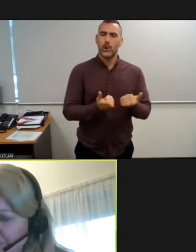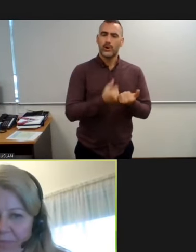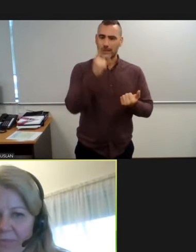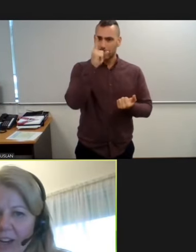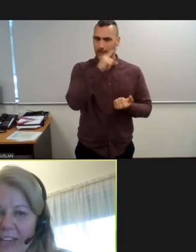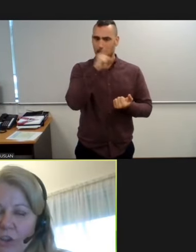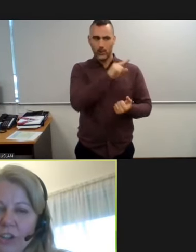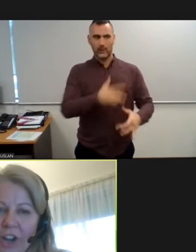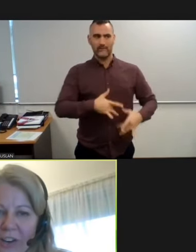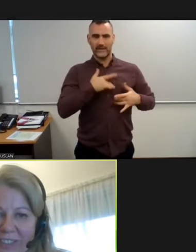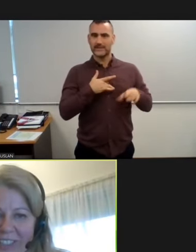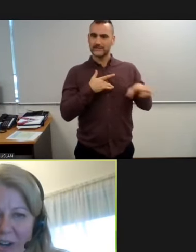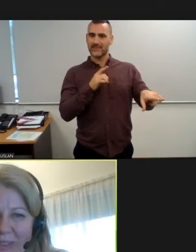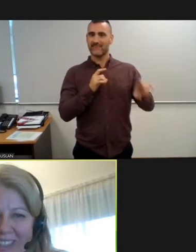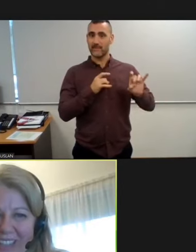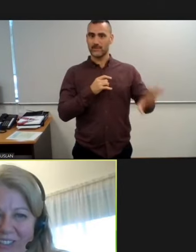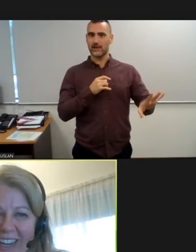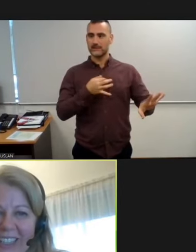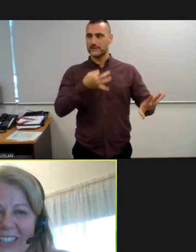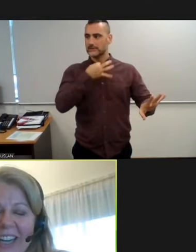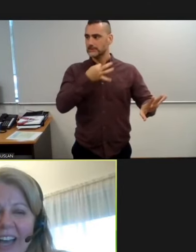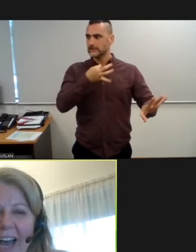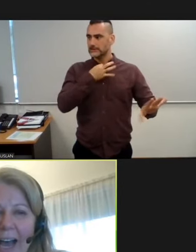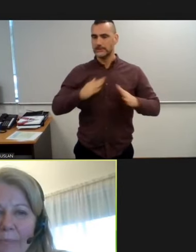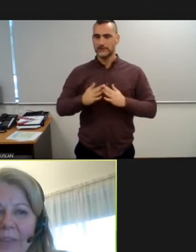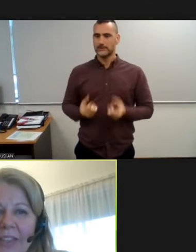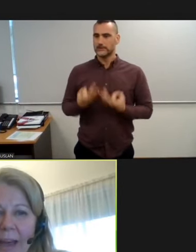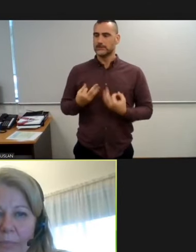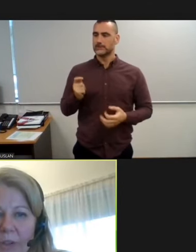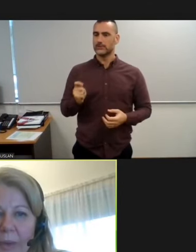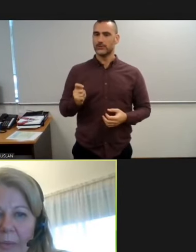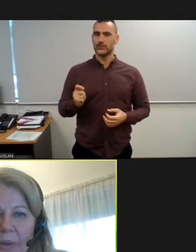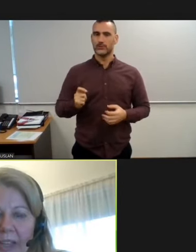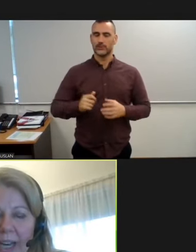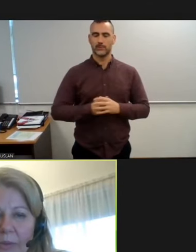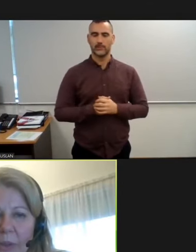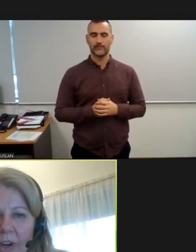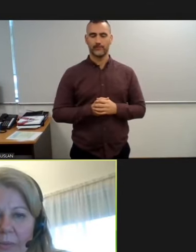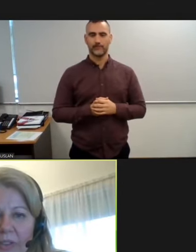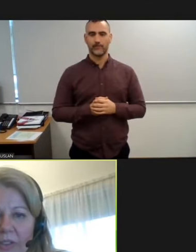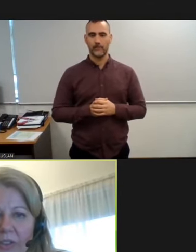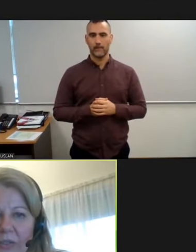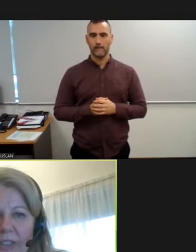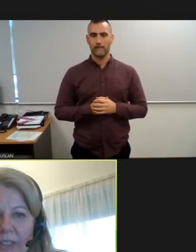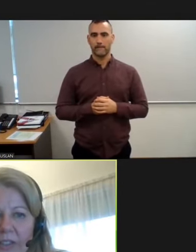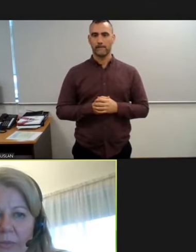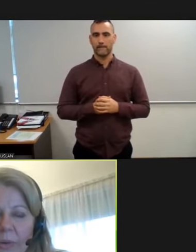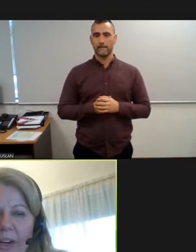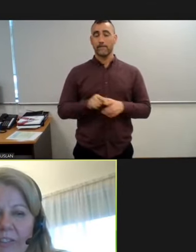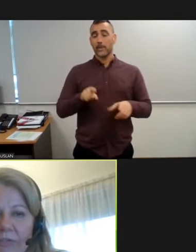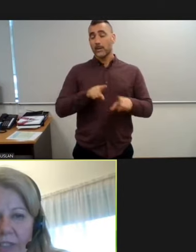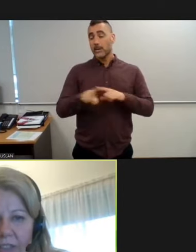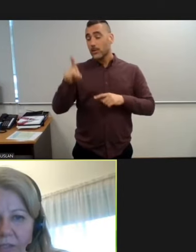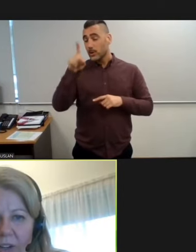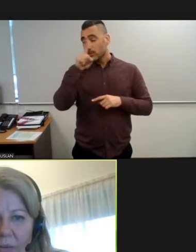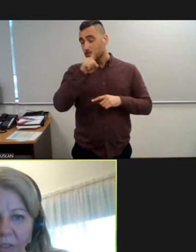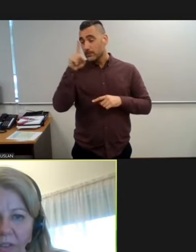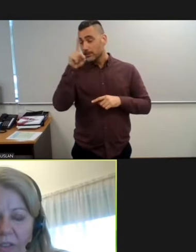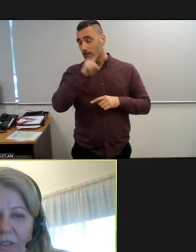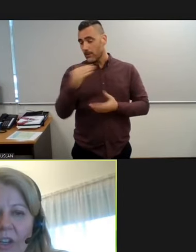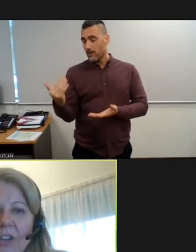us, in non-COVID times at any rate, that most people that come to a homelessness service system who are at risk